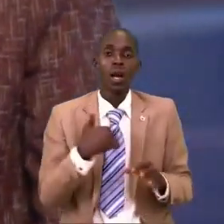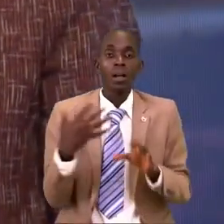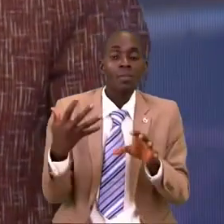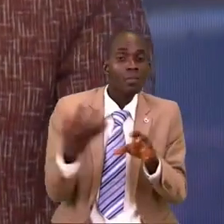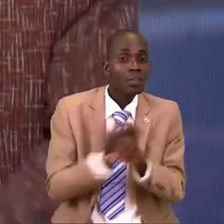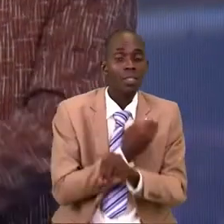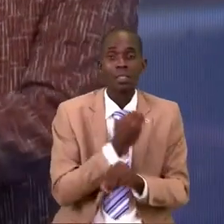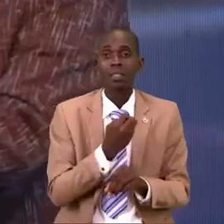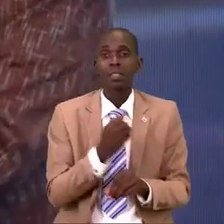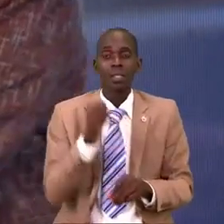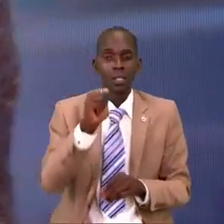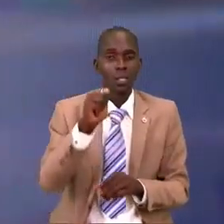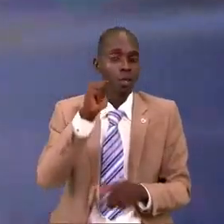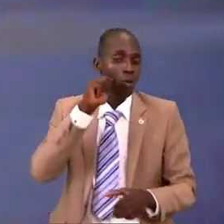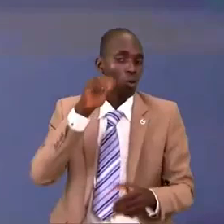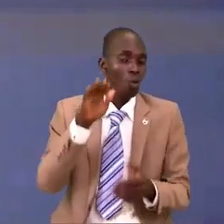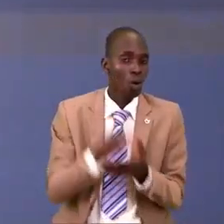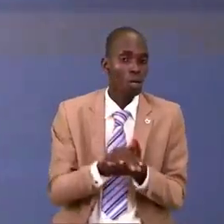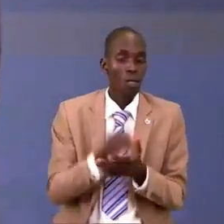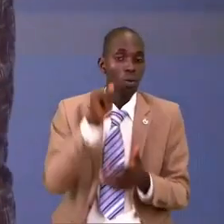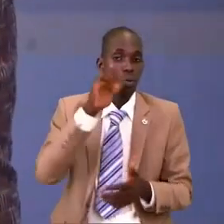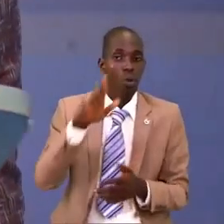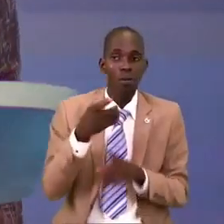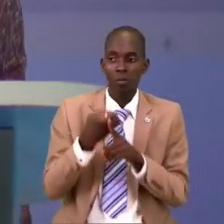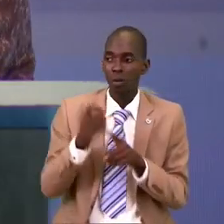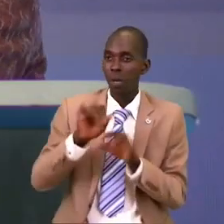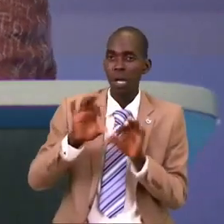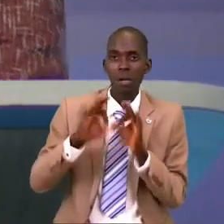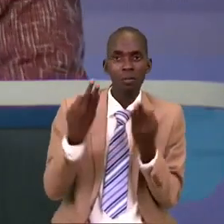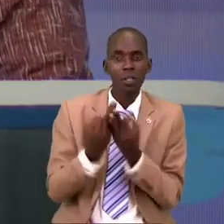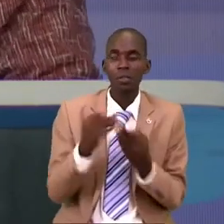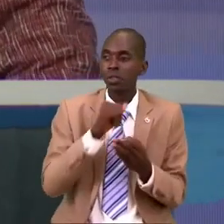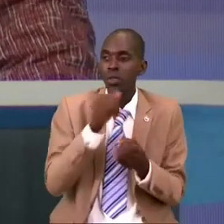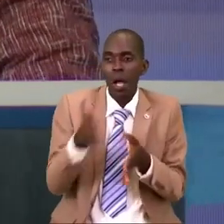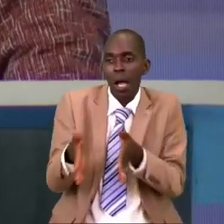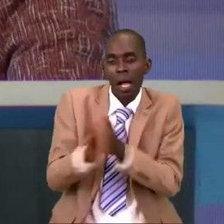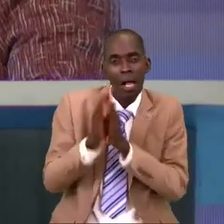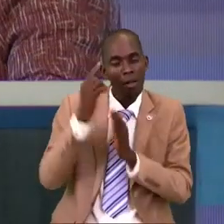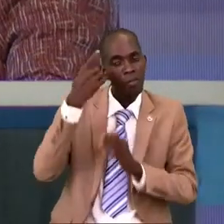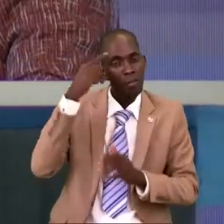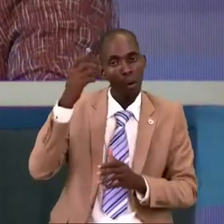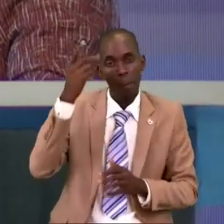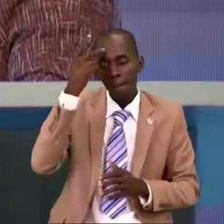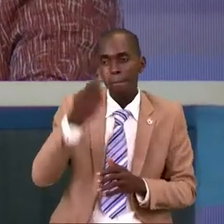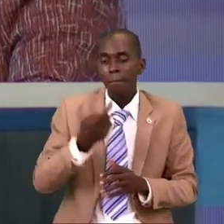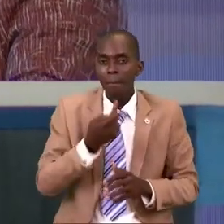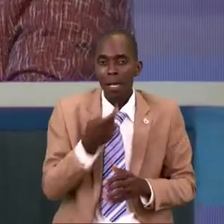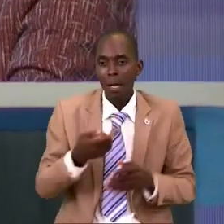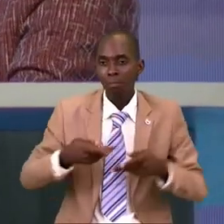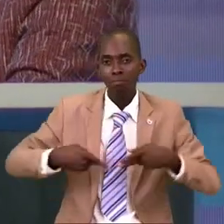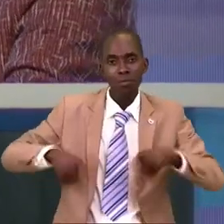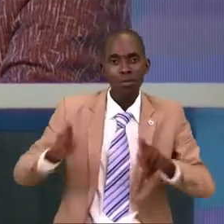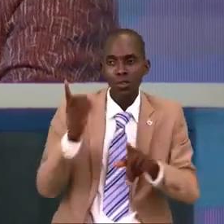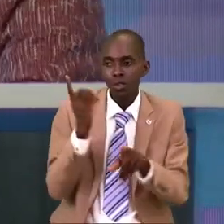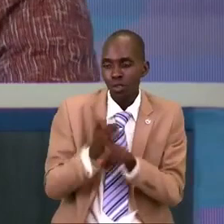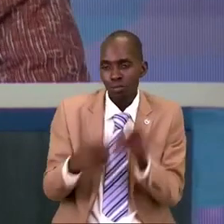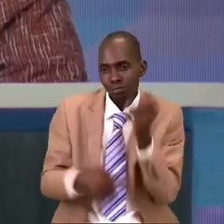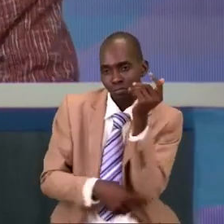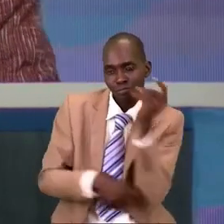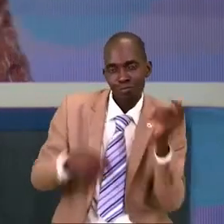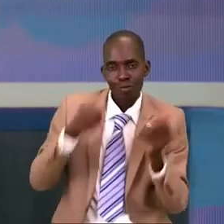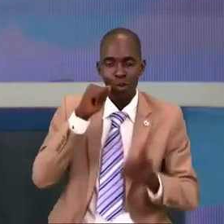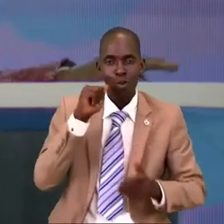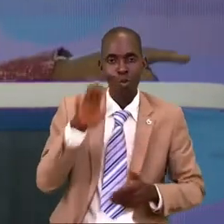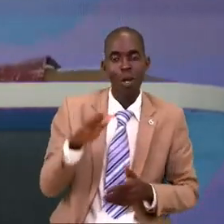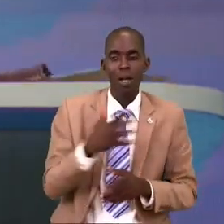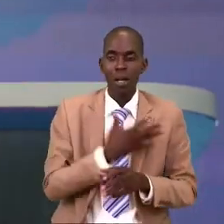and then you are gone. You confess your faults. The parents have been sorrowful. Look at this lady that we trained. Look at this daughter that